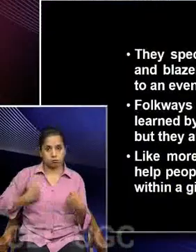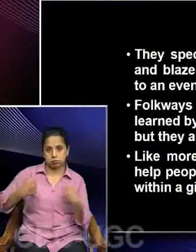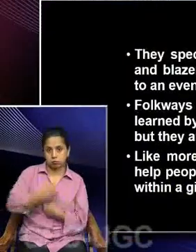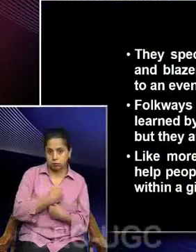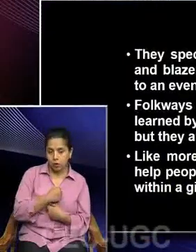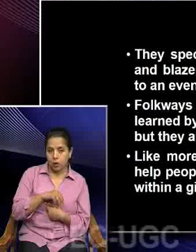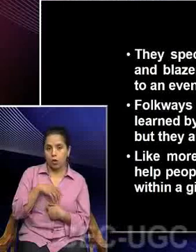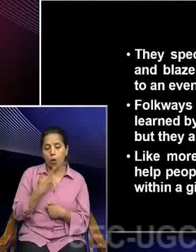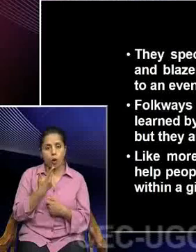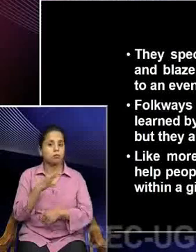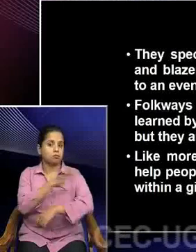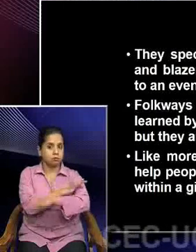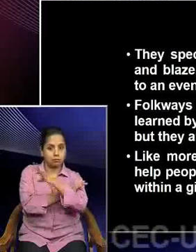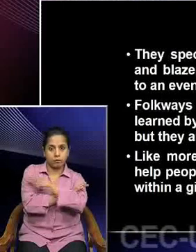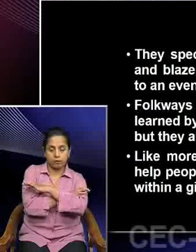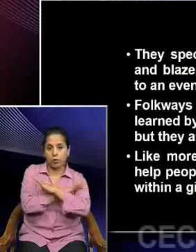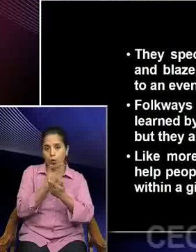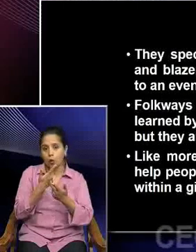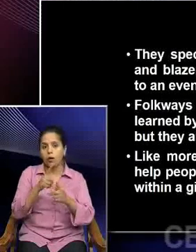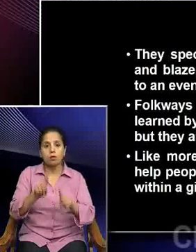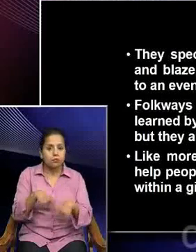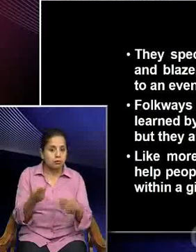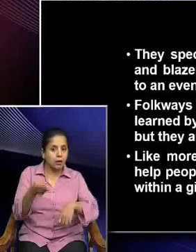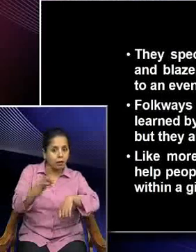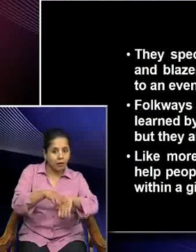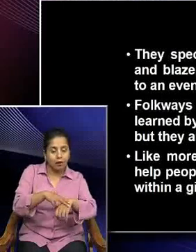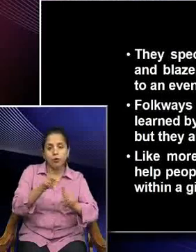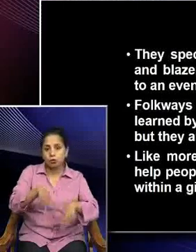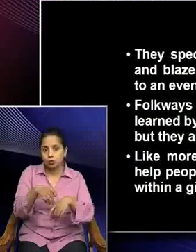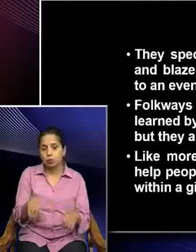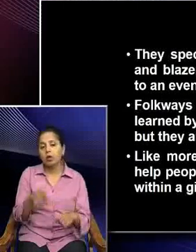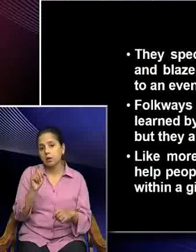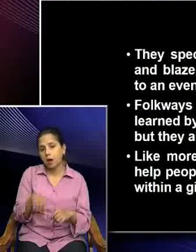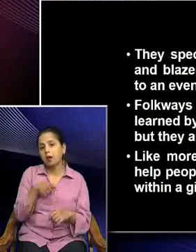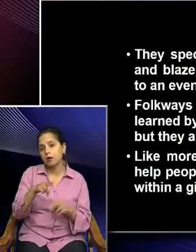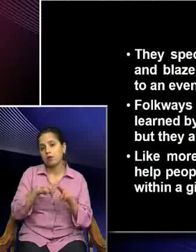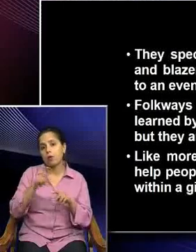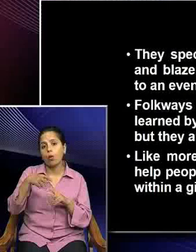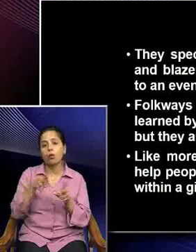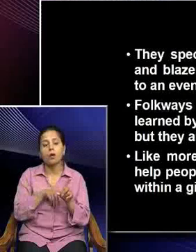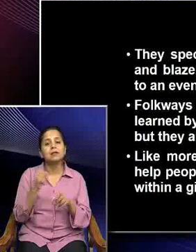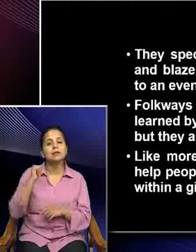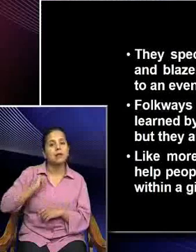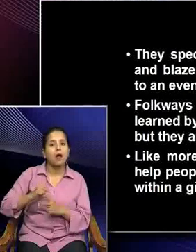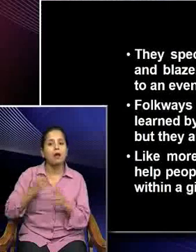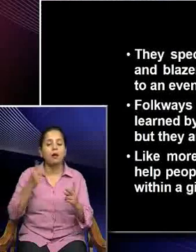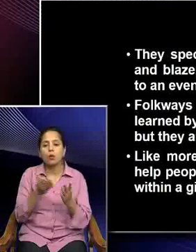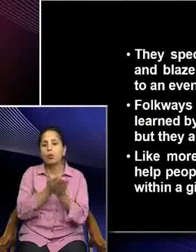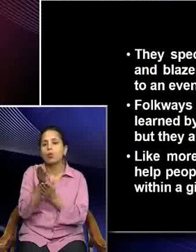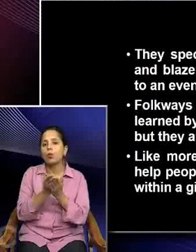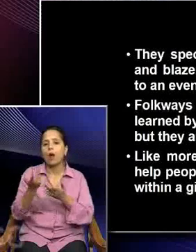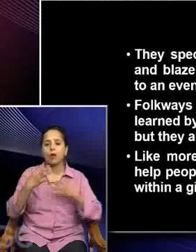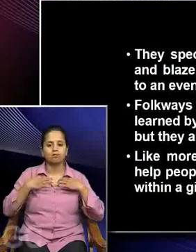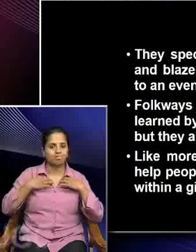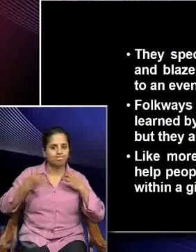a t-shirt and a sandal to an event. So folkways could be also a particular way of